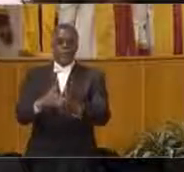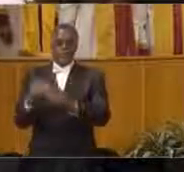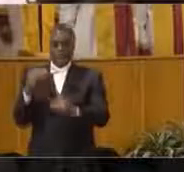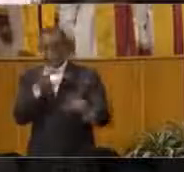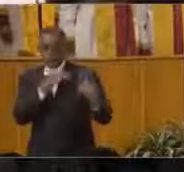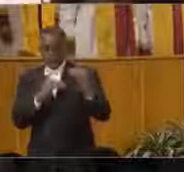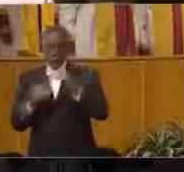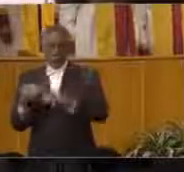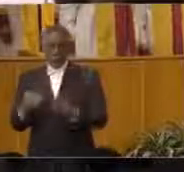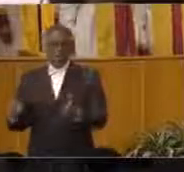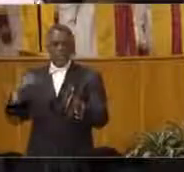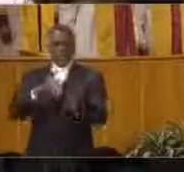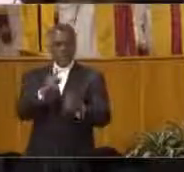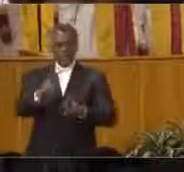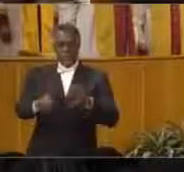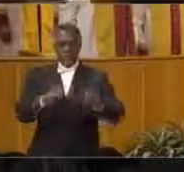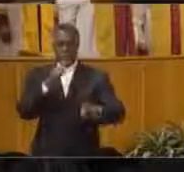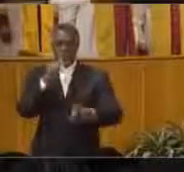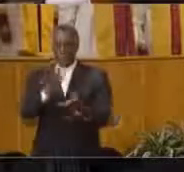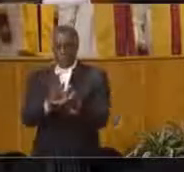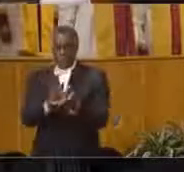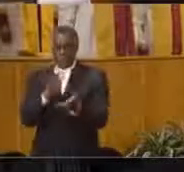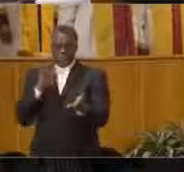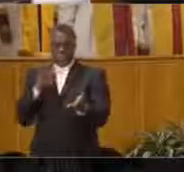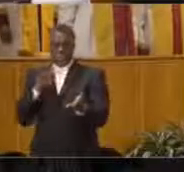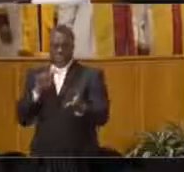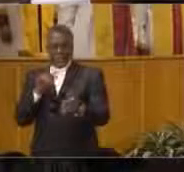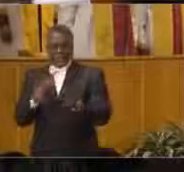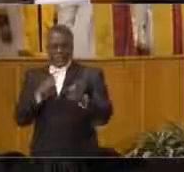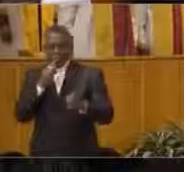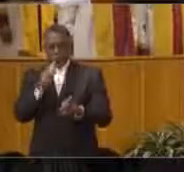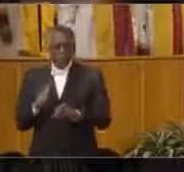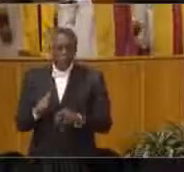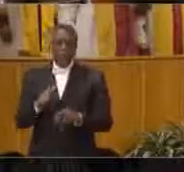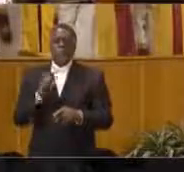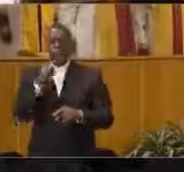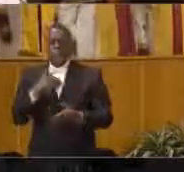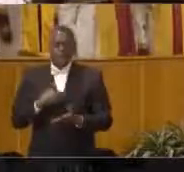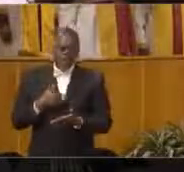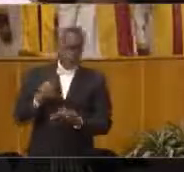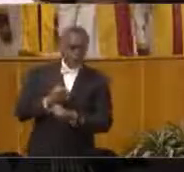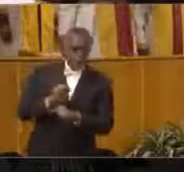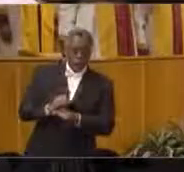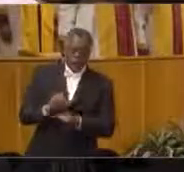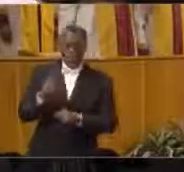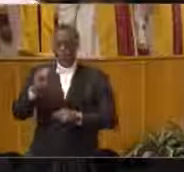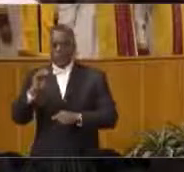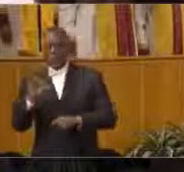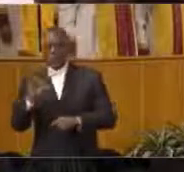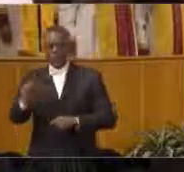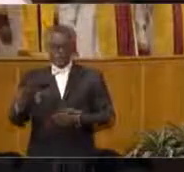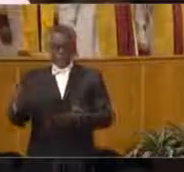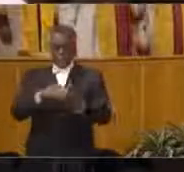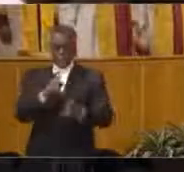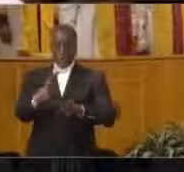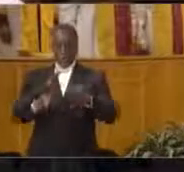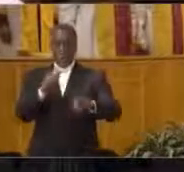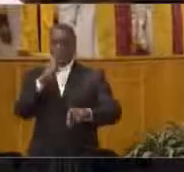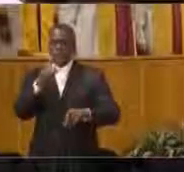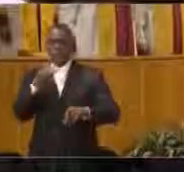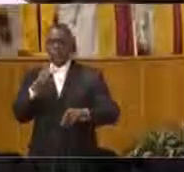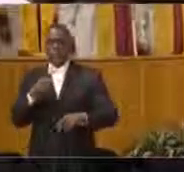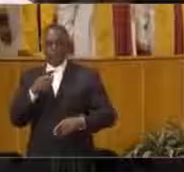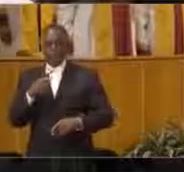perjurers, against those who exploit wage earners and widows and orphans, and against those who turn away